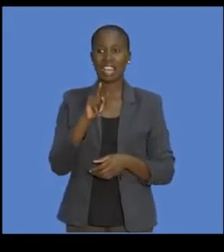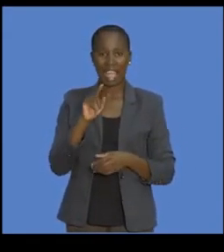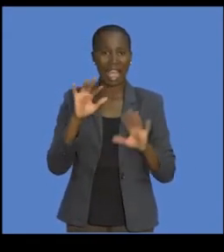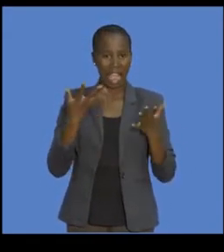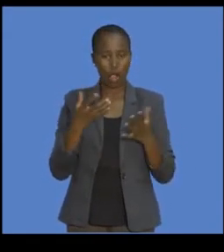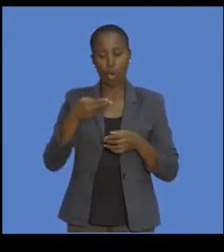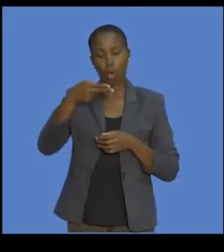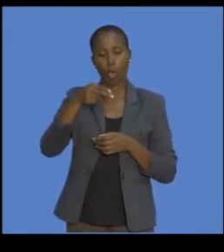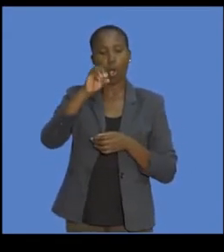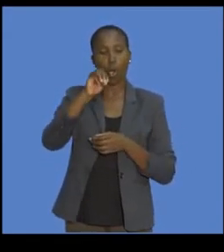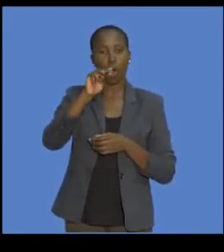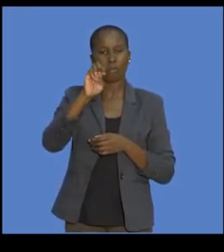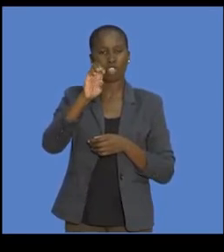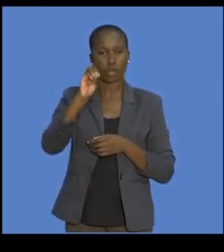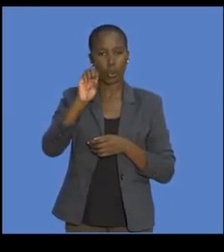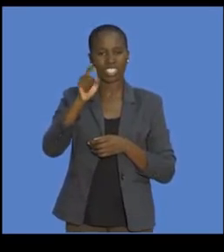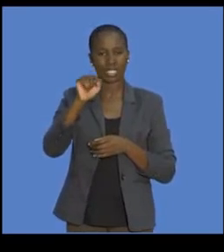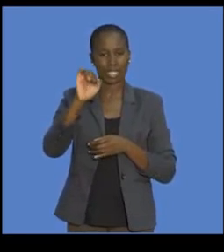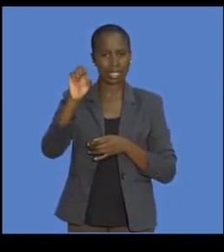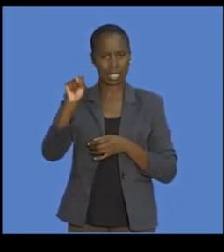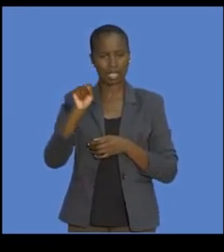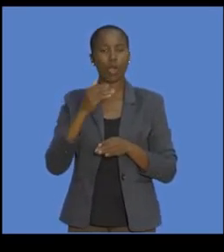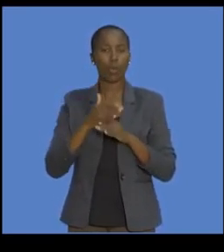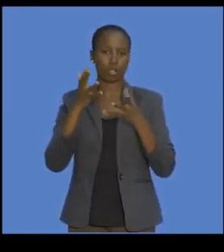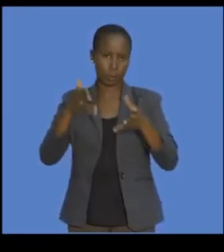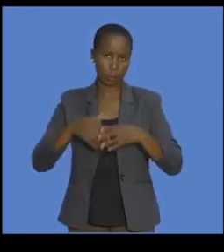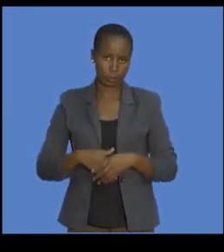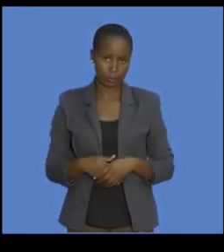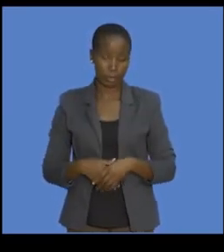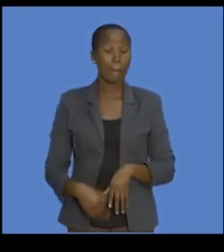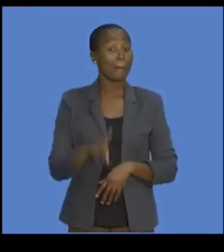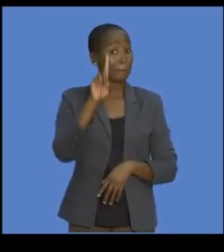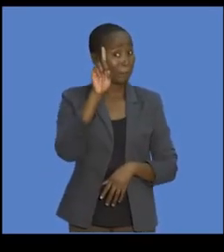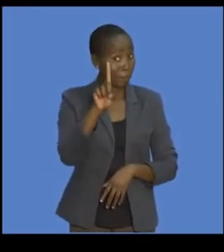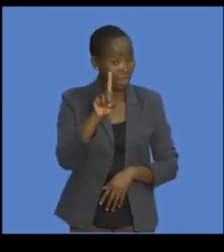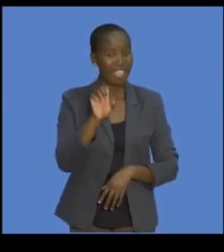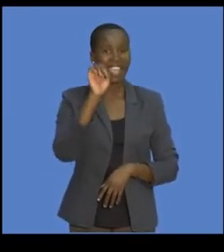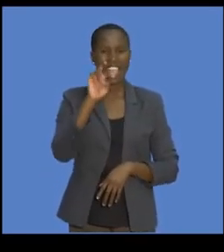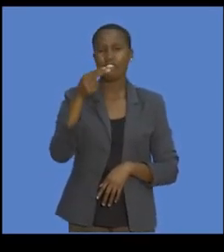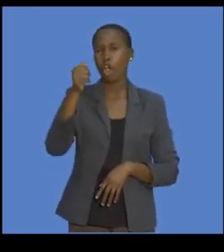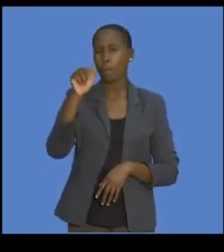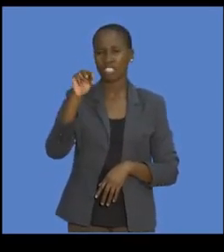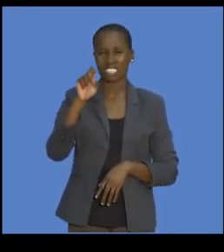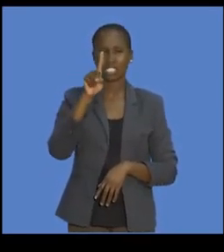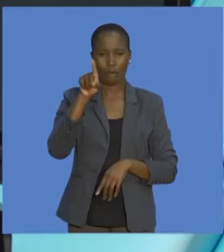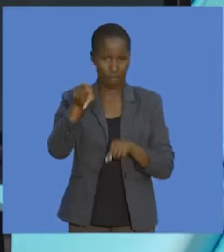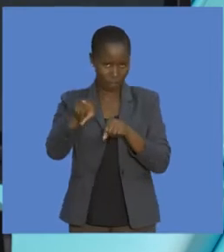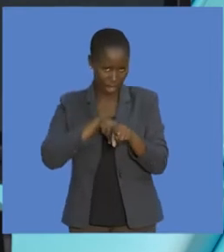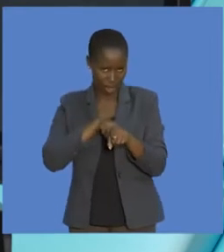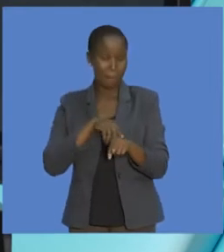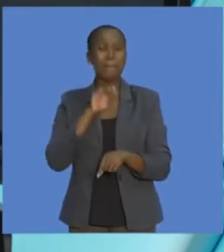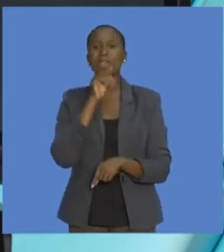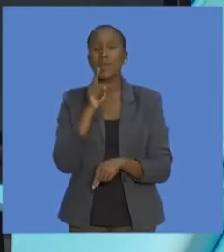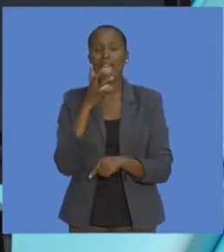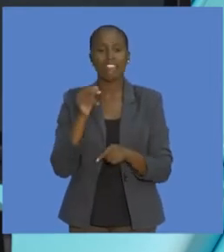homeostasis occurs. However, homeostasis does fail, which means that sometimes there's certain abnormalities. And an